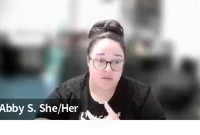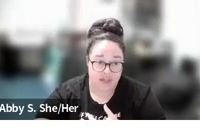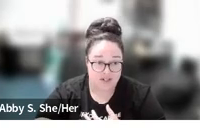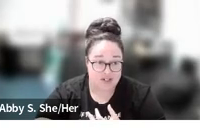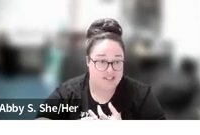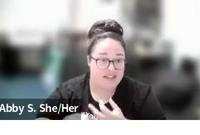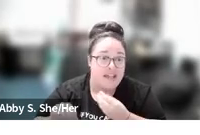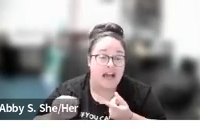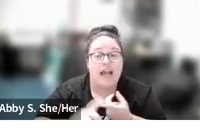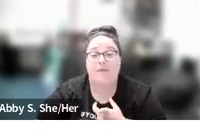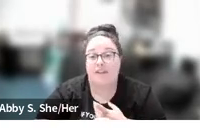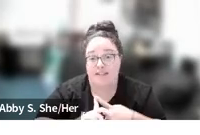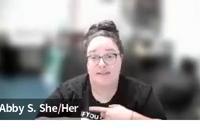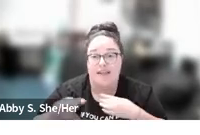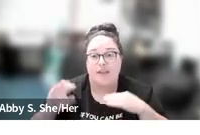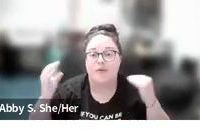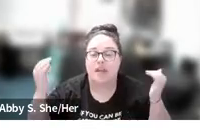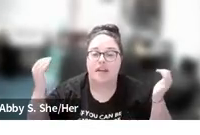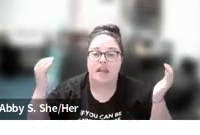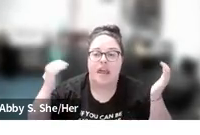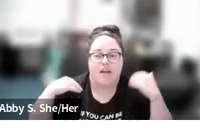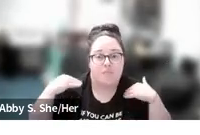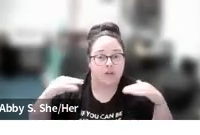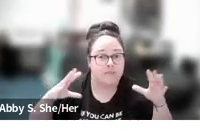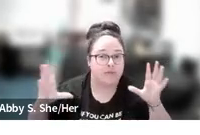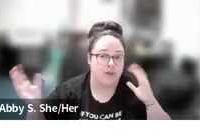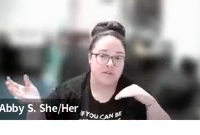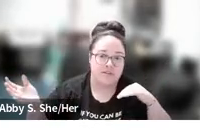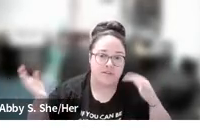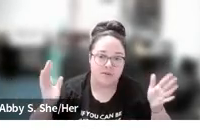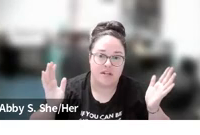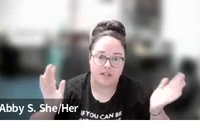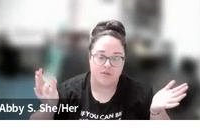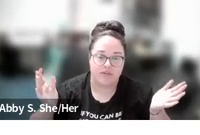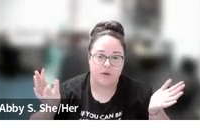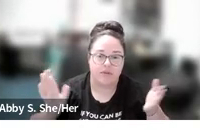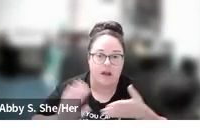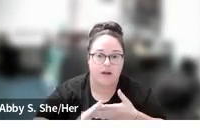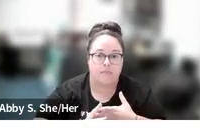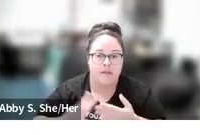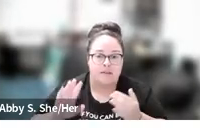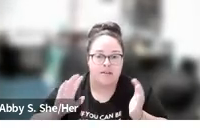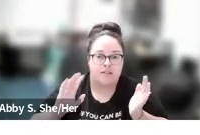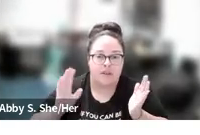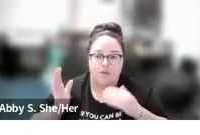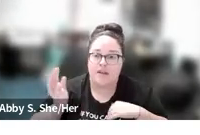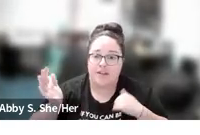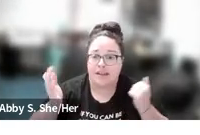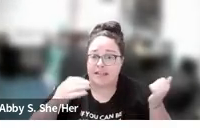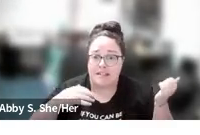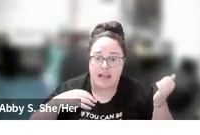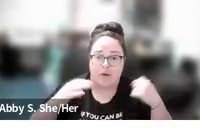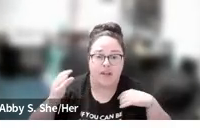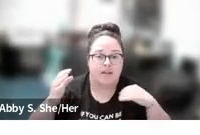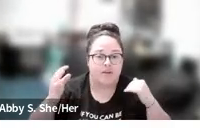in the notifications. Account flexibility. You can have multiple users use an Android phone. So like you can have like